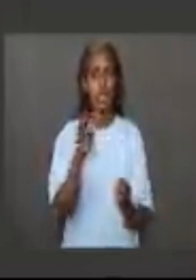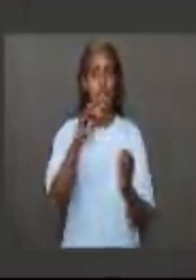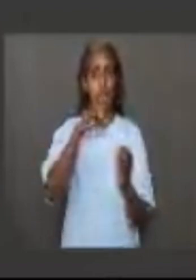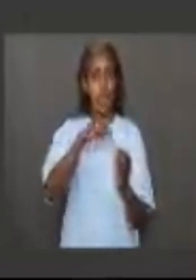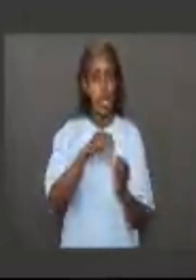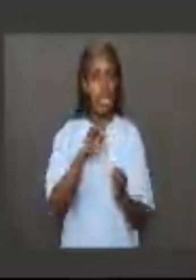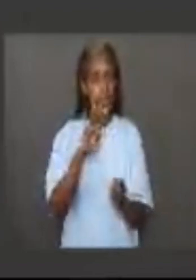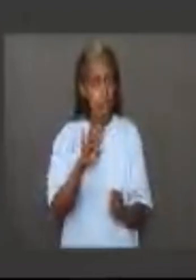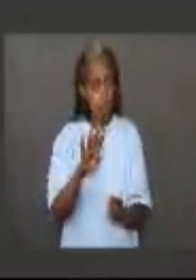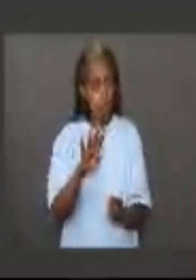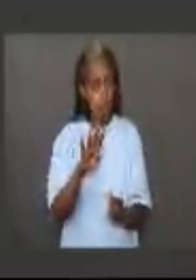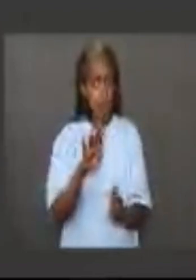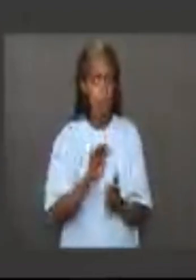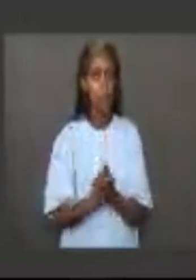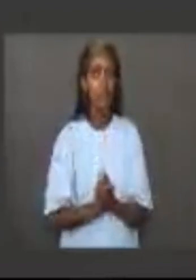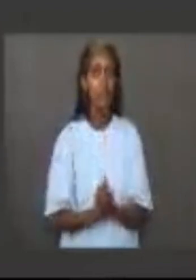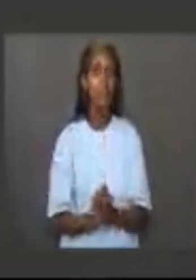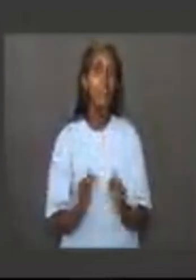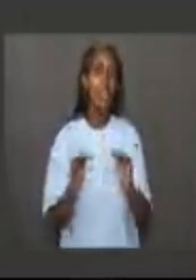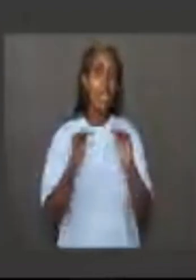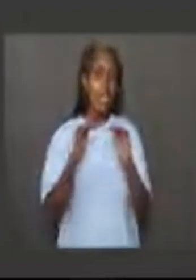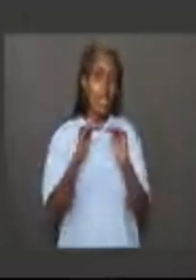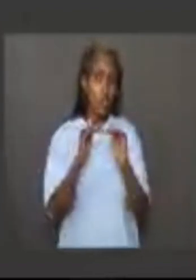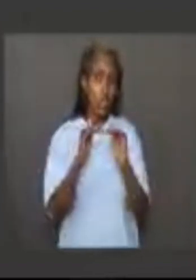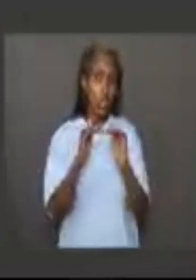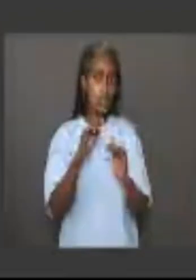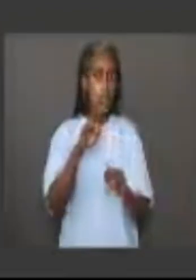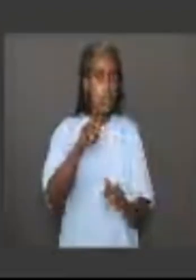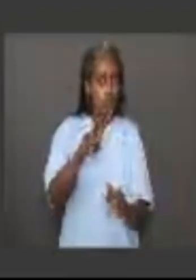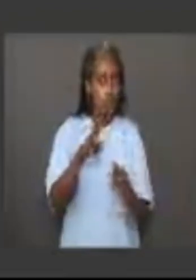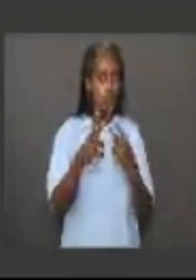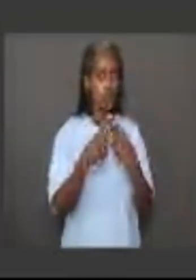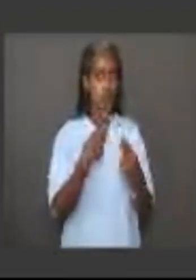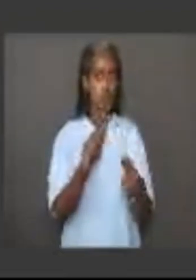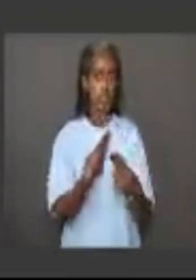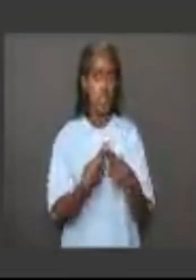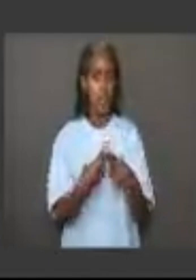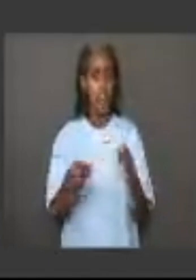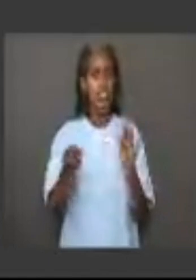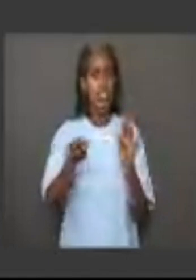plus 4 equals 2 times